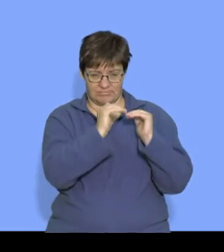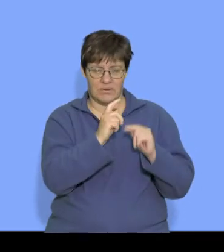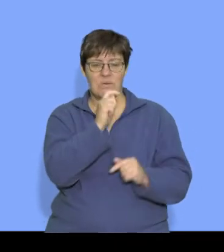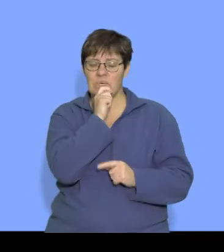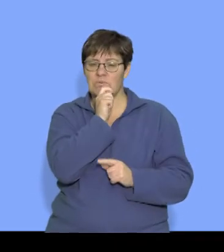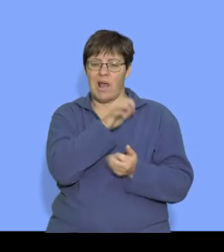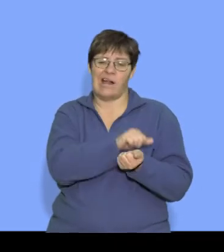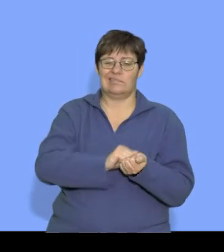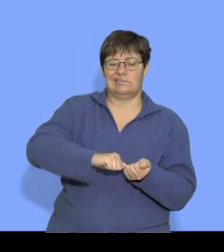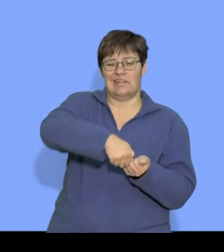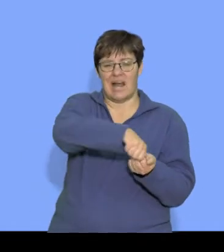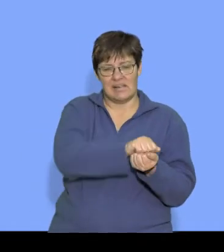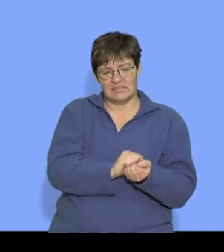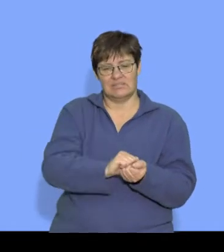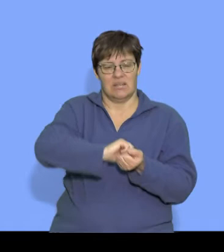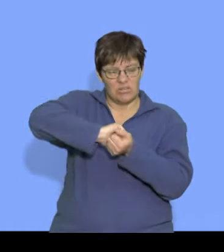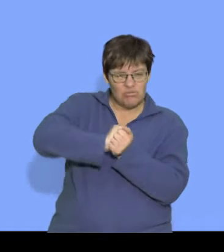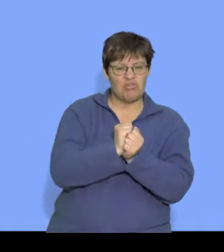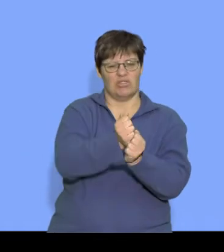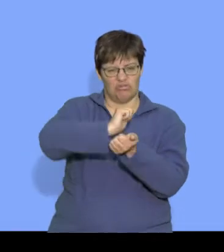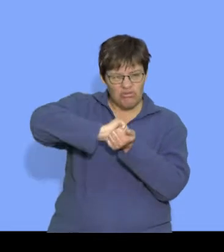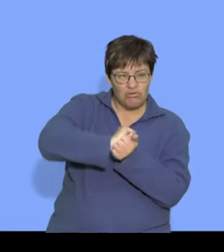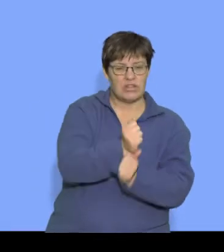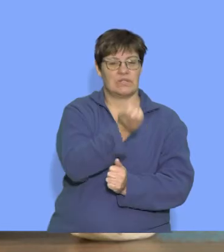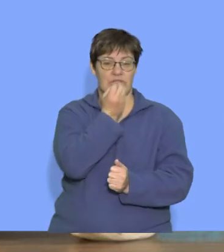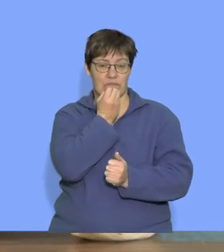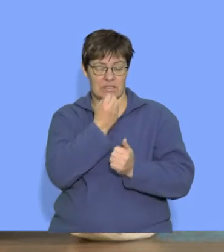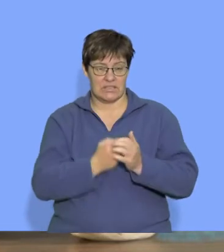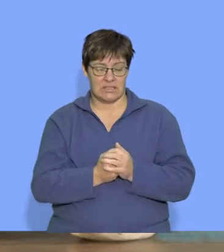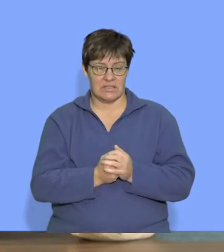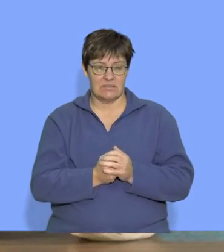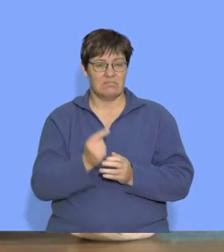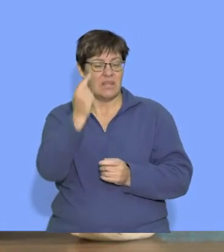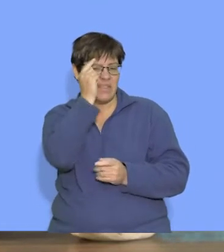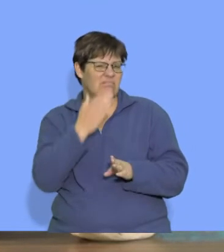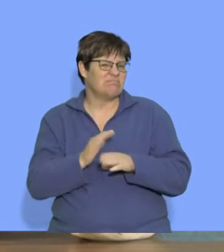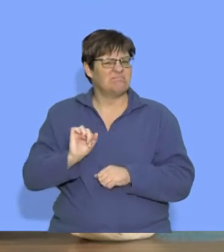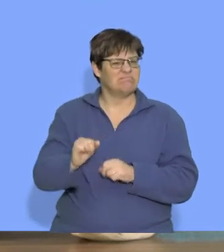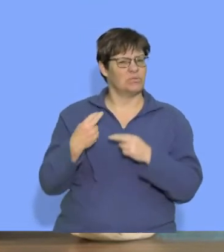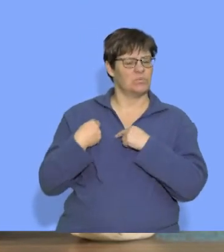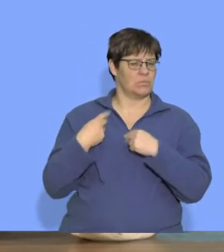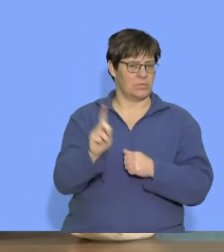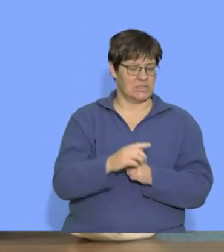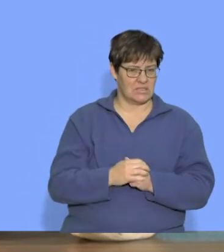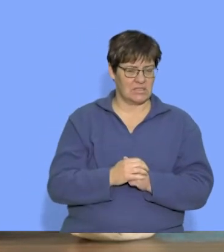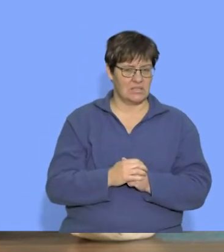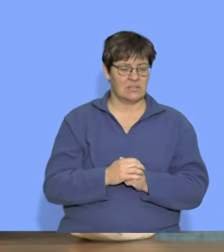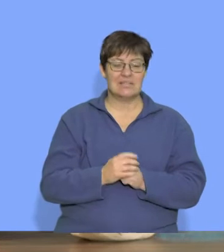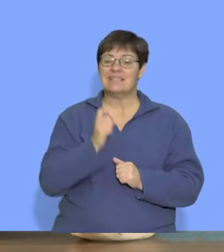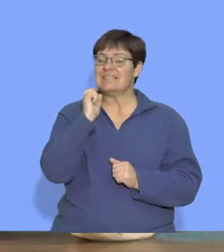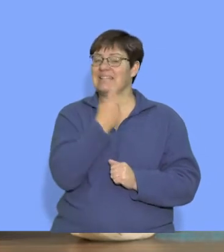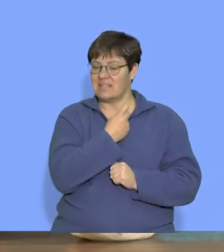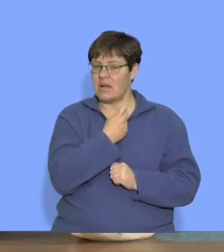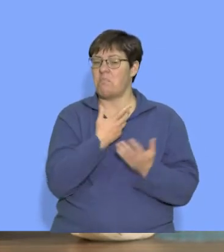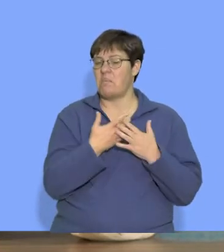used for grinding and crushing food. And so guys, if you think about the functions of these are the teeth that are